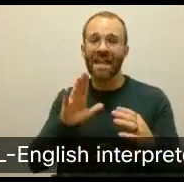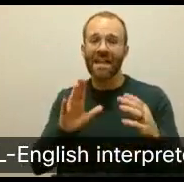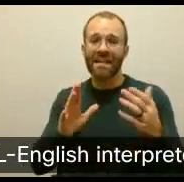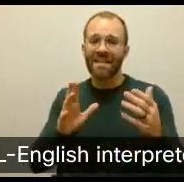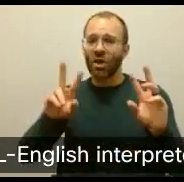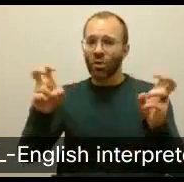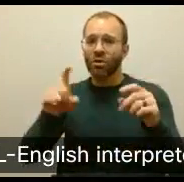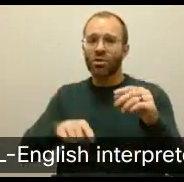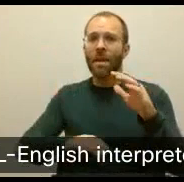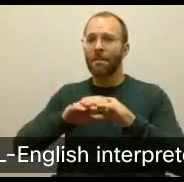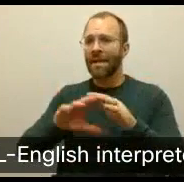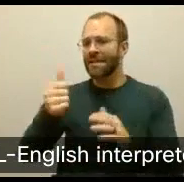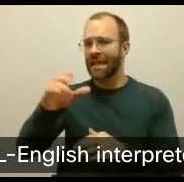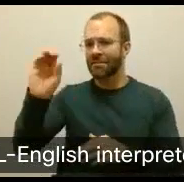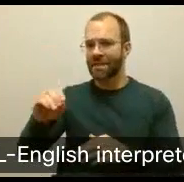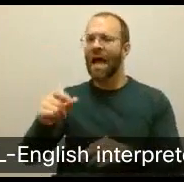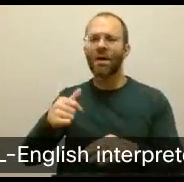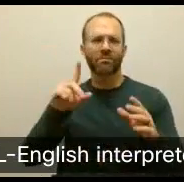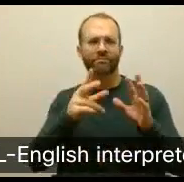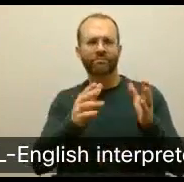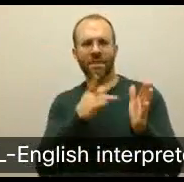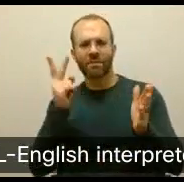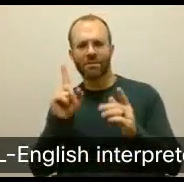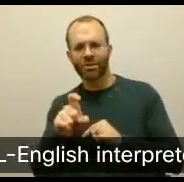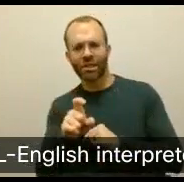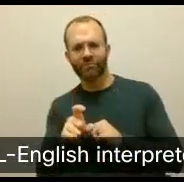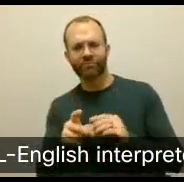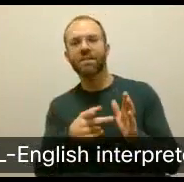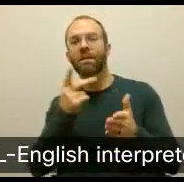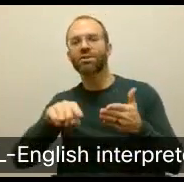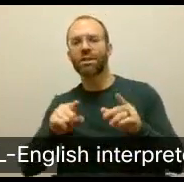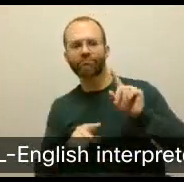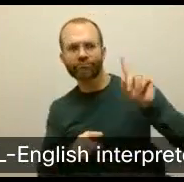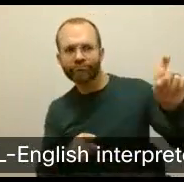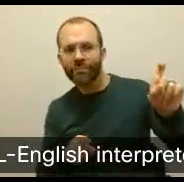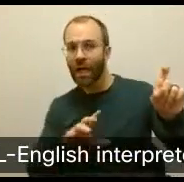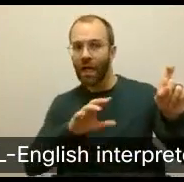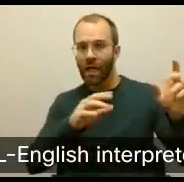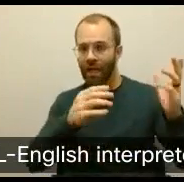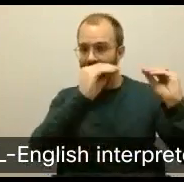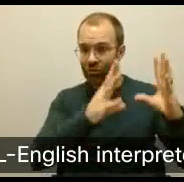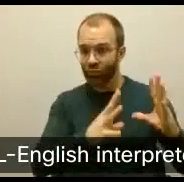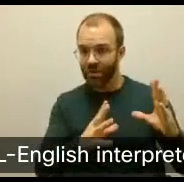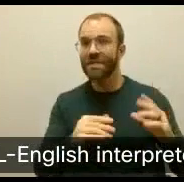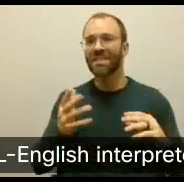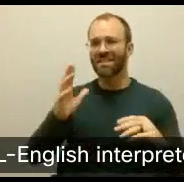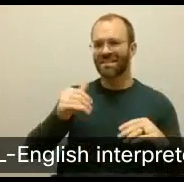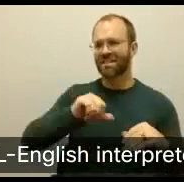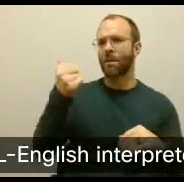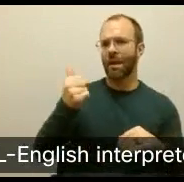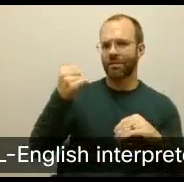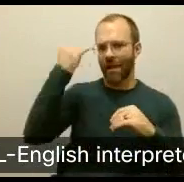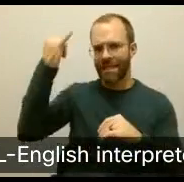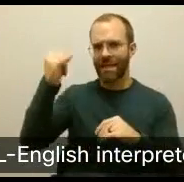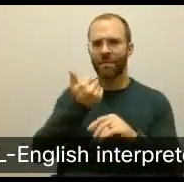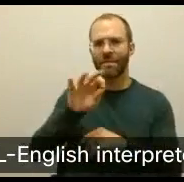10% of papers. I would double check that with your instructor. This is a source. This is someone else's idea from 1976. I imagine your instructors